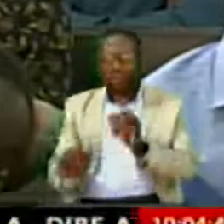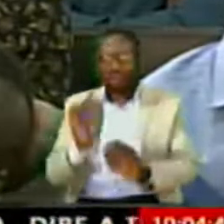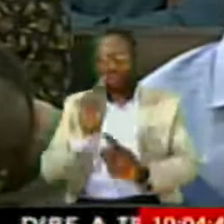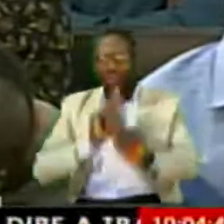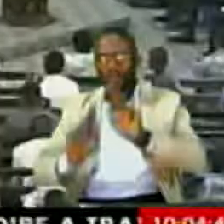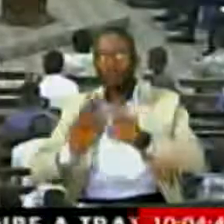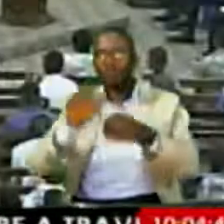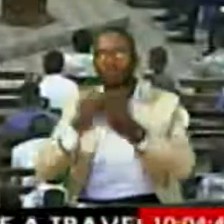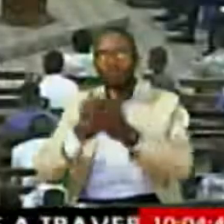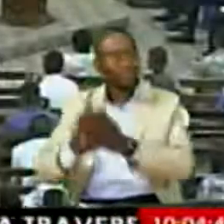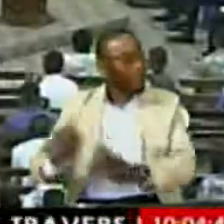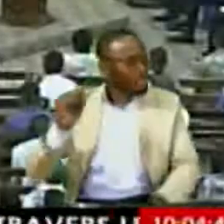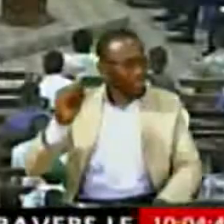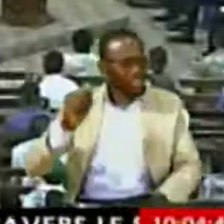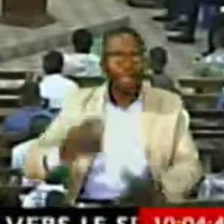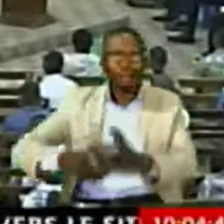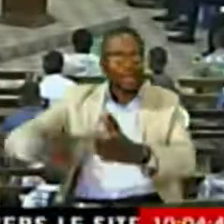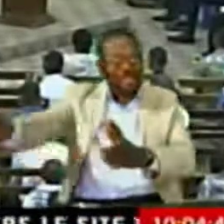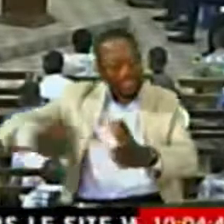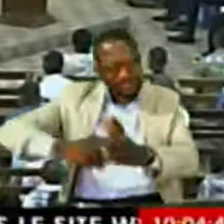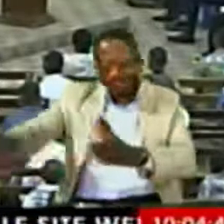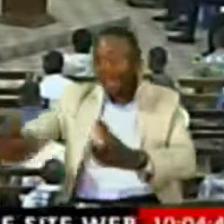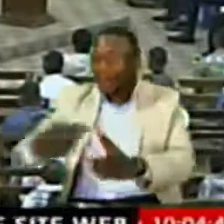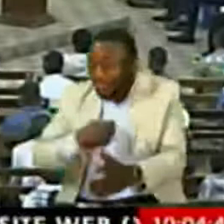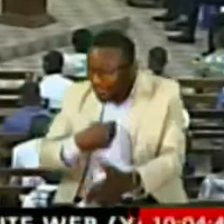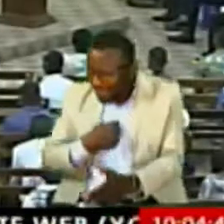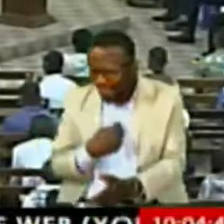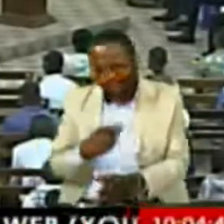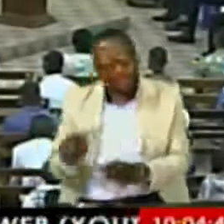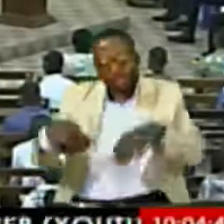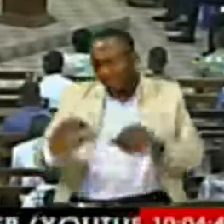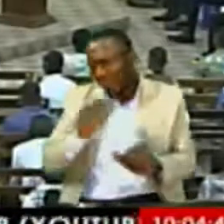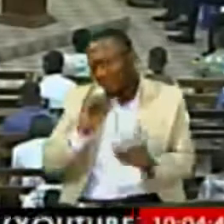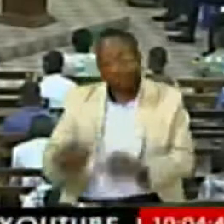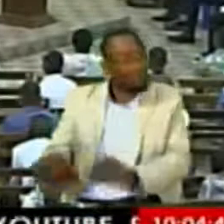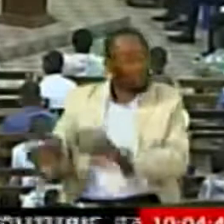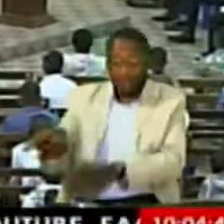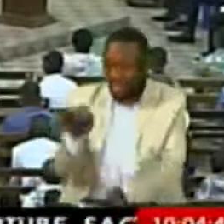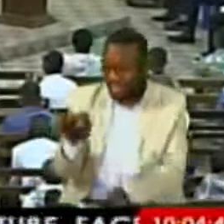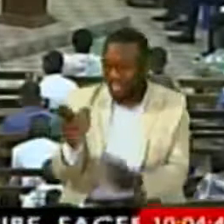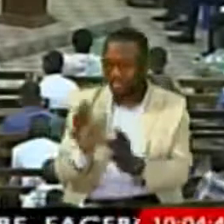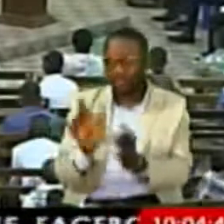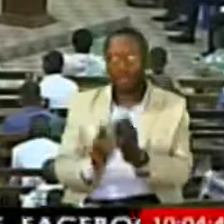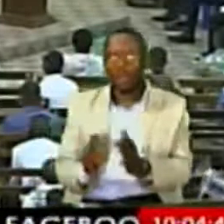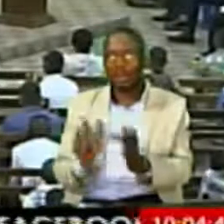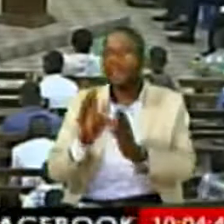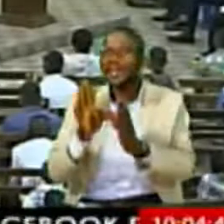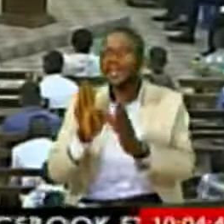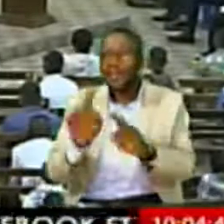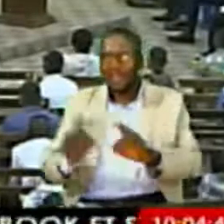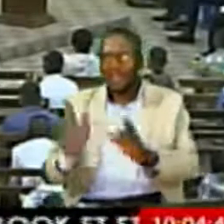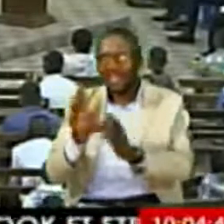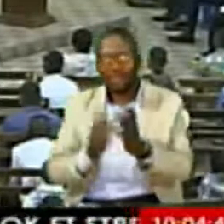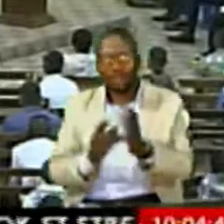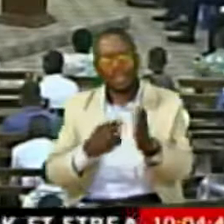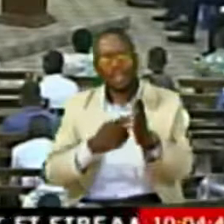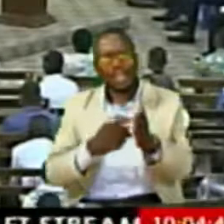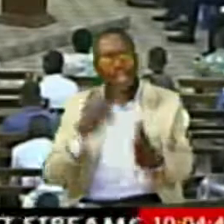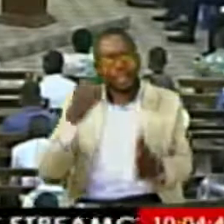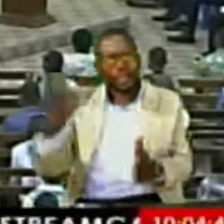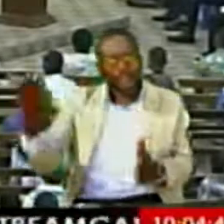va t'abandonner. Peter said, even if everyone moi, shall forsake you, I won't do that. Jésus l'avait déjà vu. But Jesus already saw